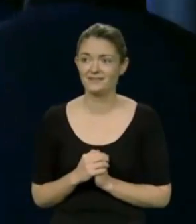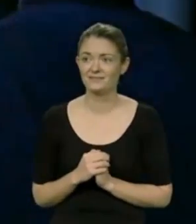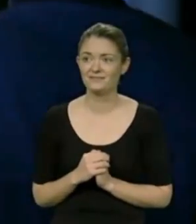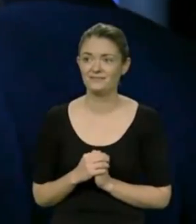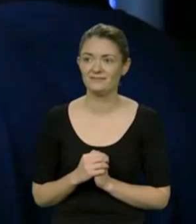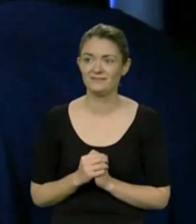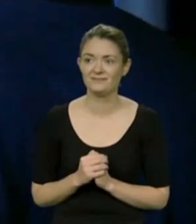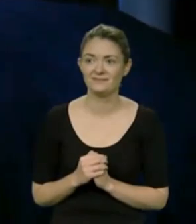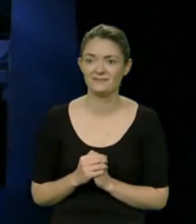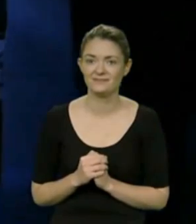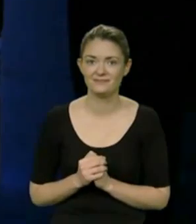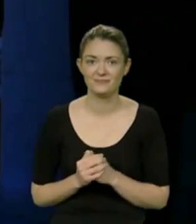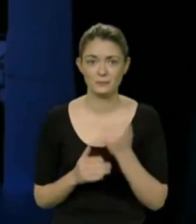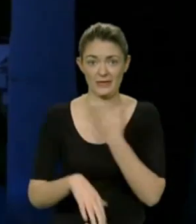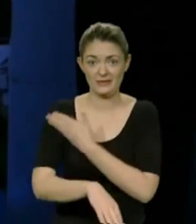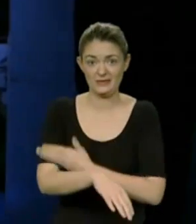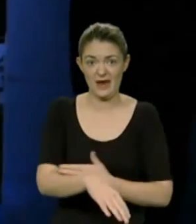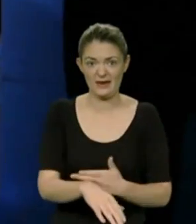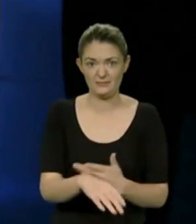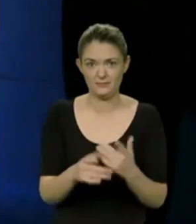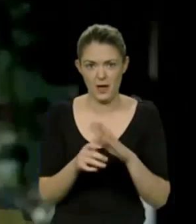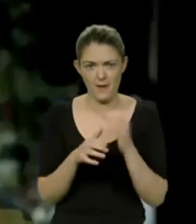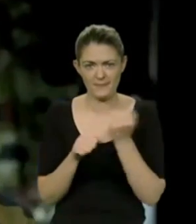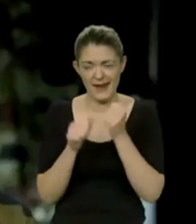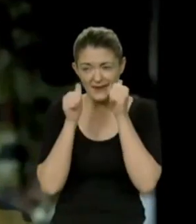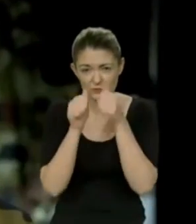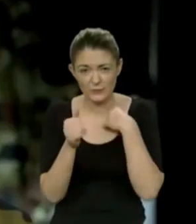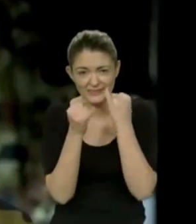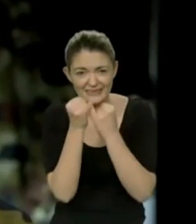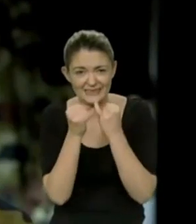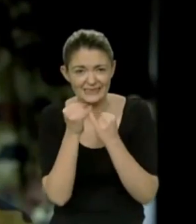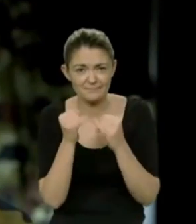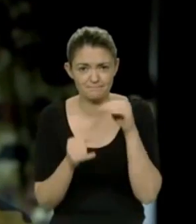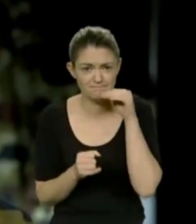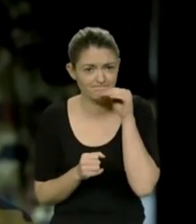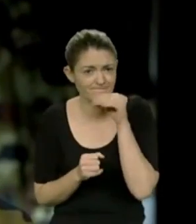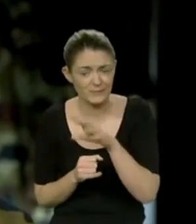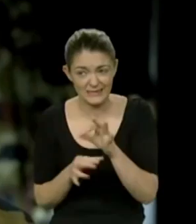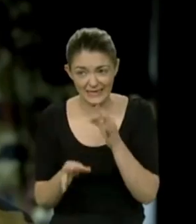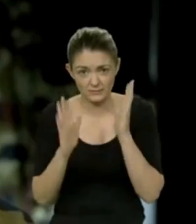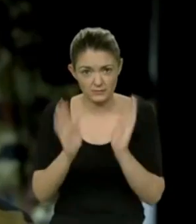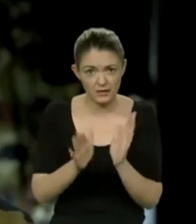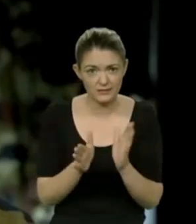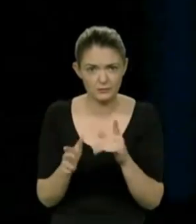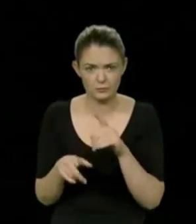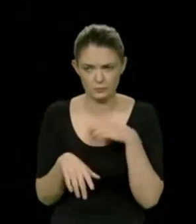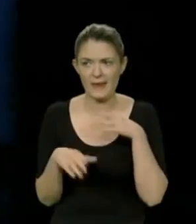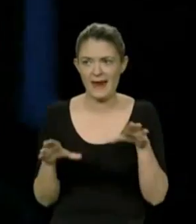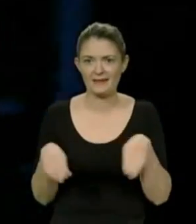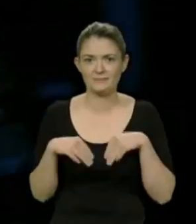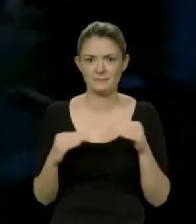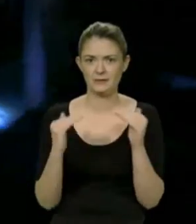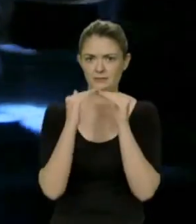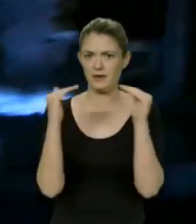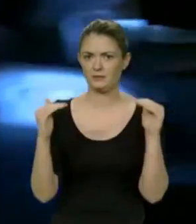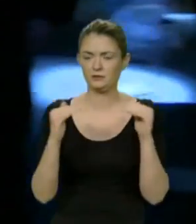As we said to them from the start, it's all about attention to detail. Ultimately, I suppose it's our job to get them there, to get them to an acceptable standard. Warren,